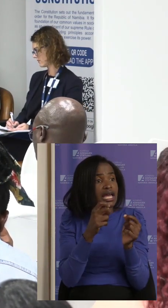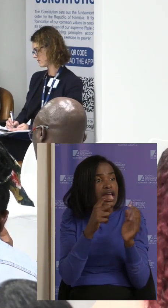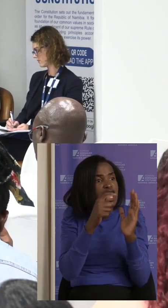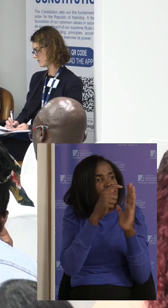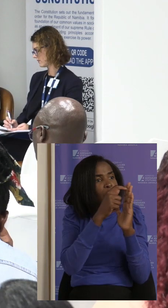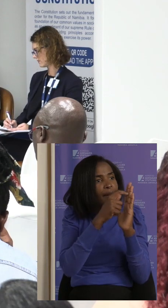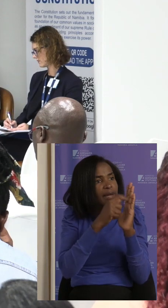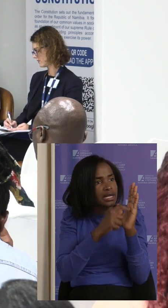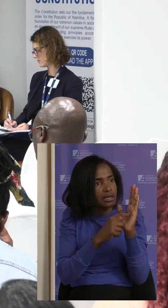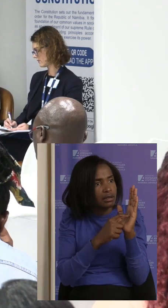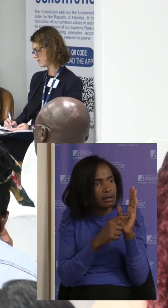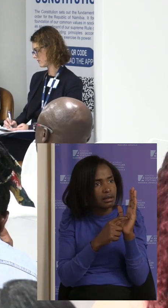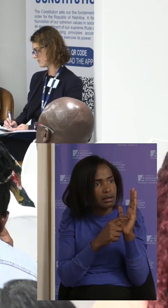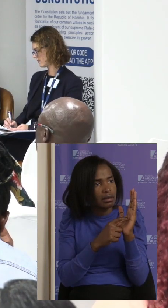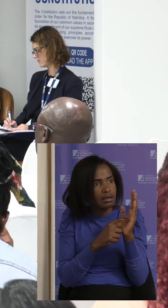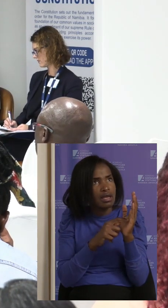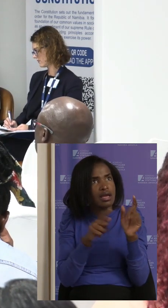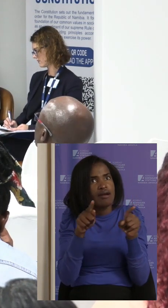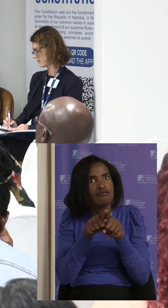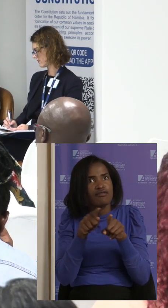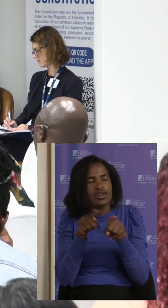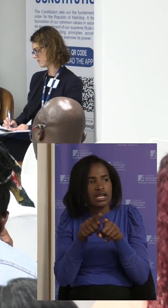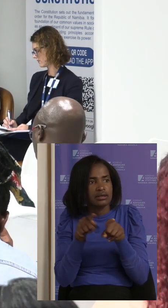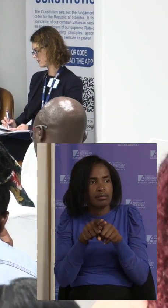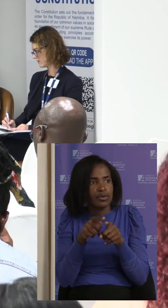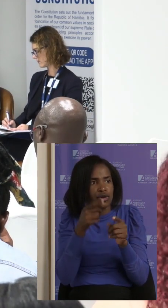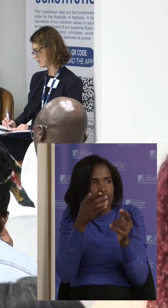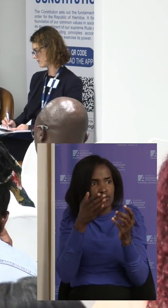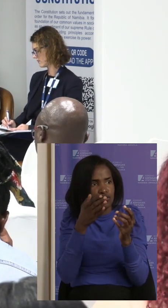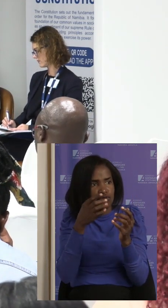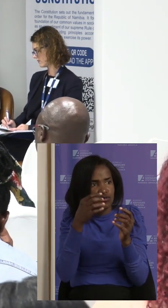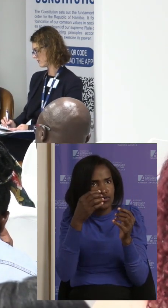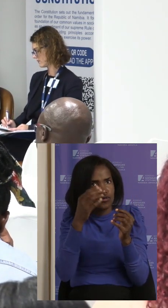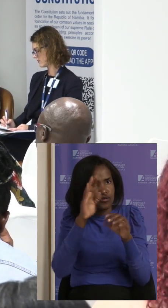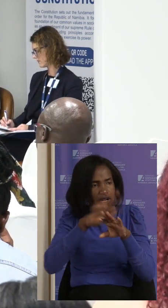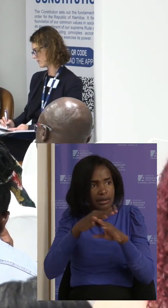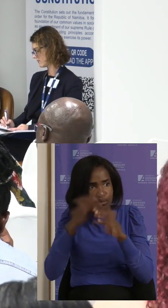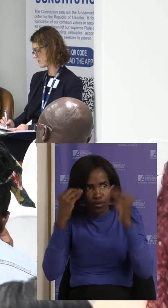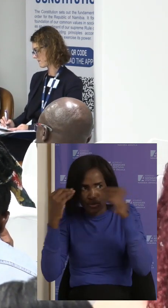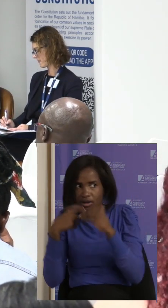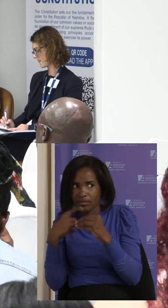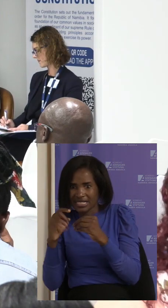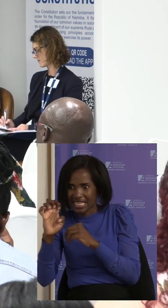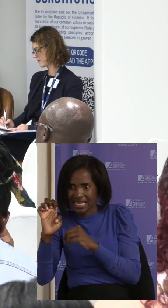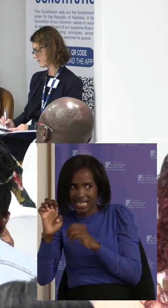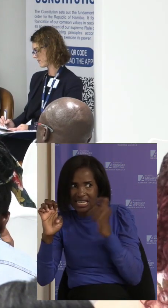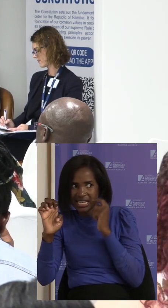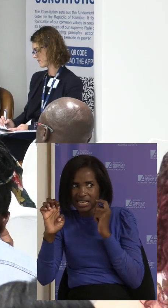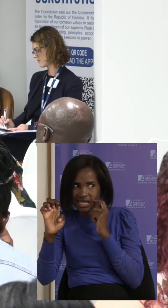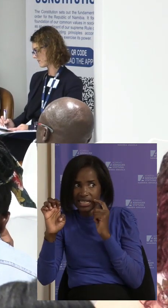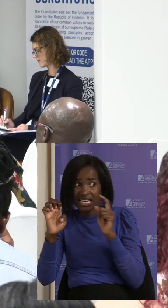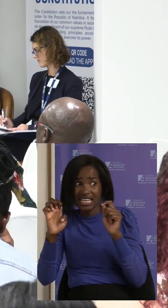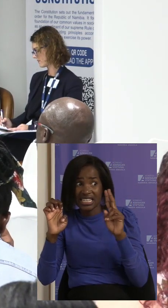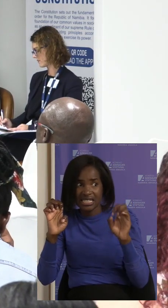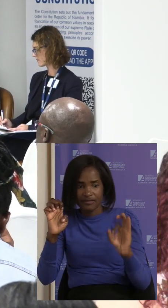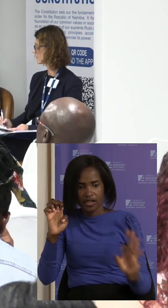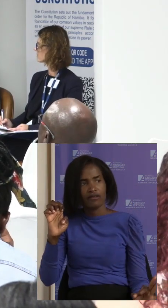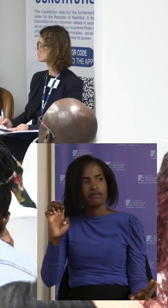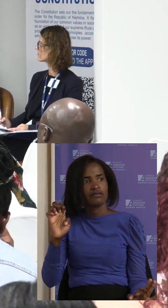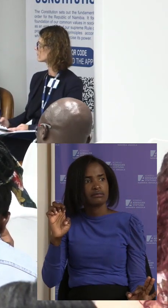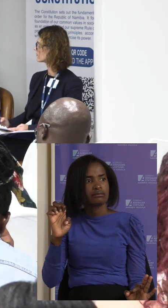equated to the exit of a secondary school level. If a UNAM asks E in English, TVET will ask F.